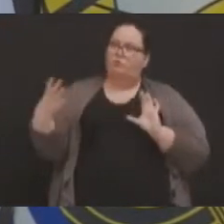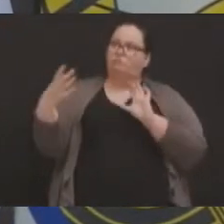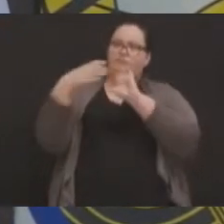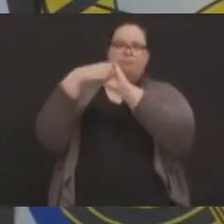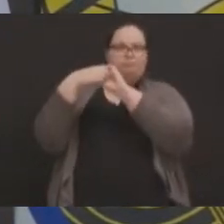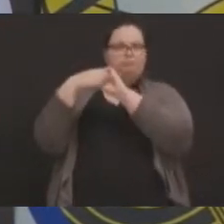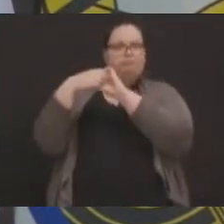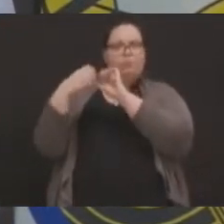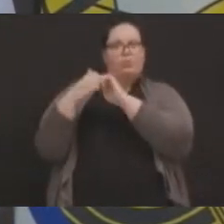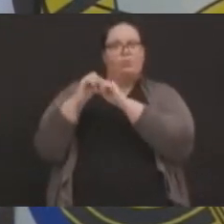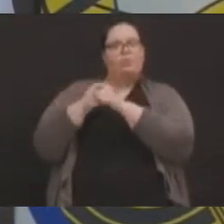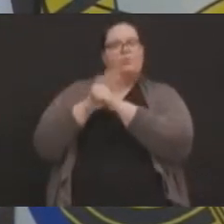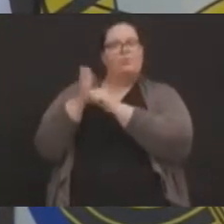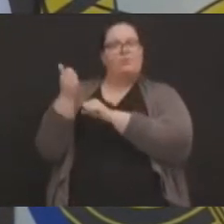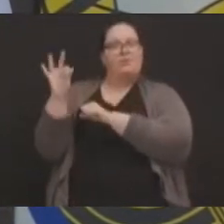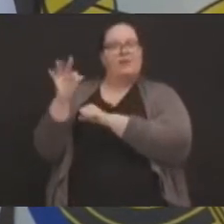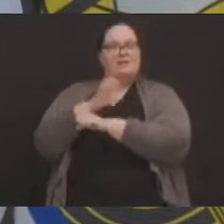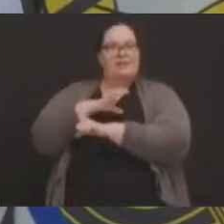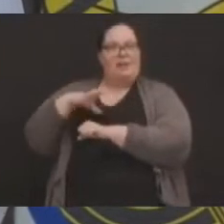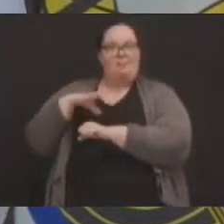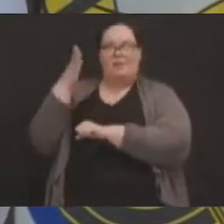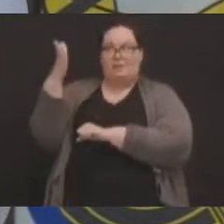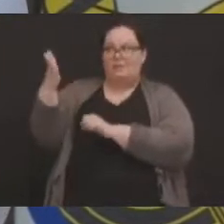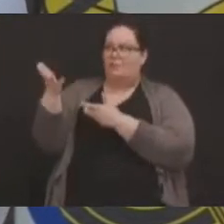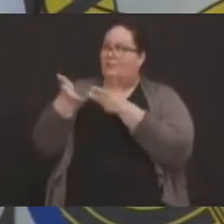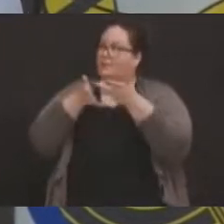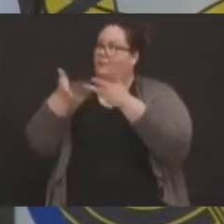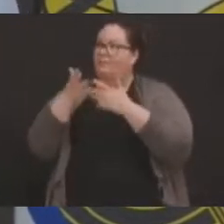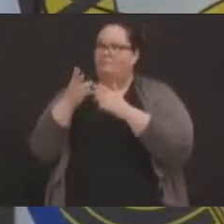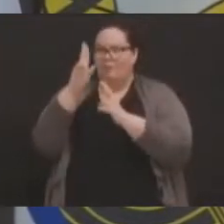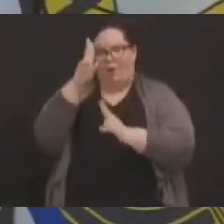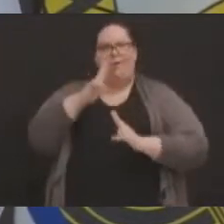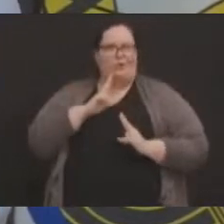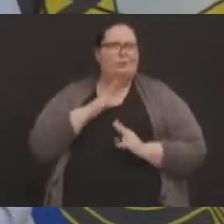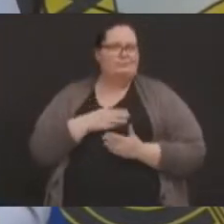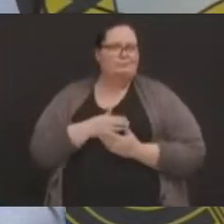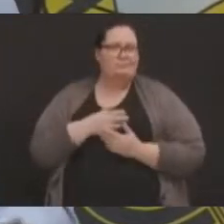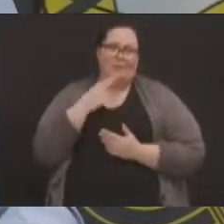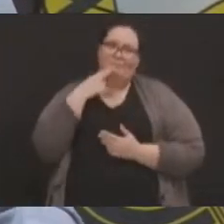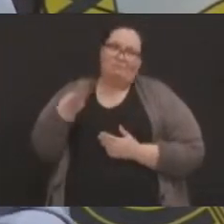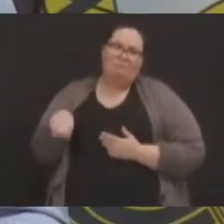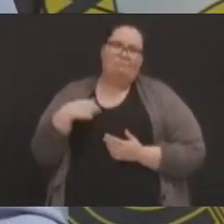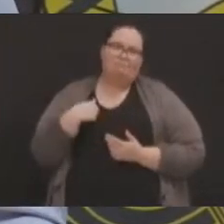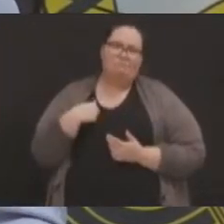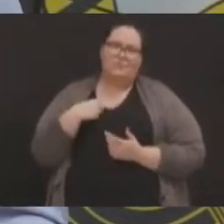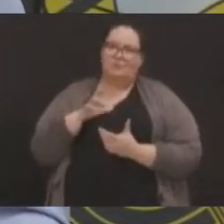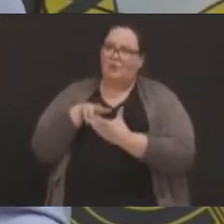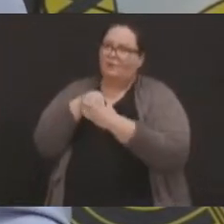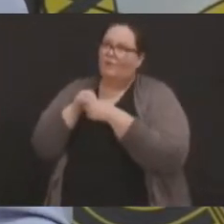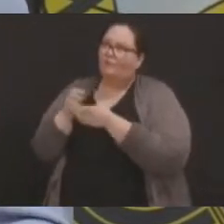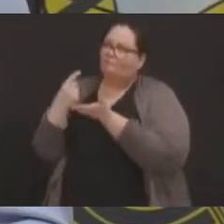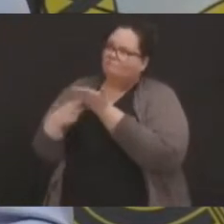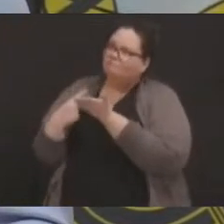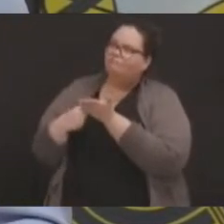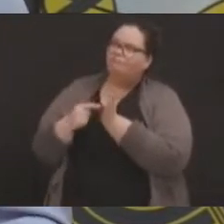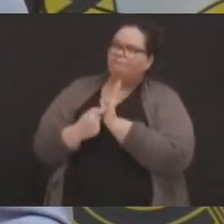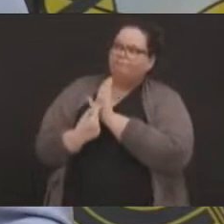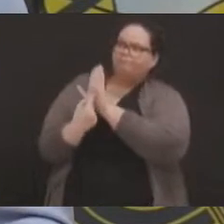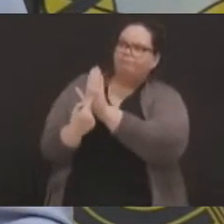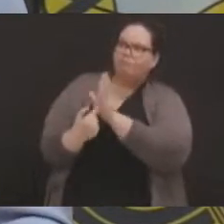present all of our public health recommendations and evidence-based information to all the party leaders at the same time as the